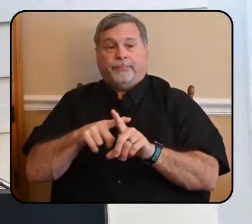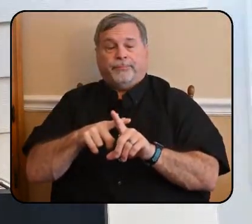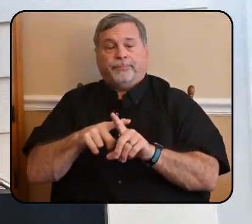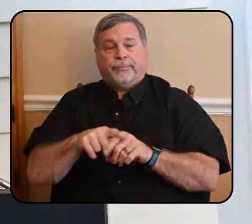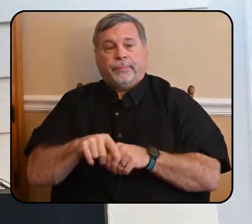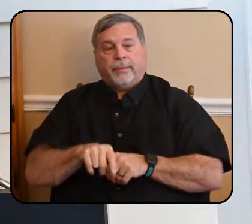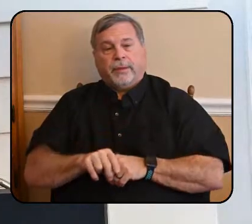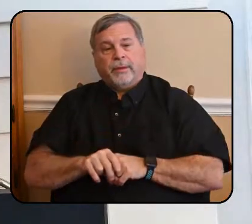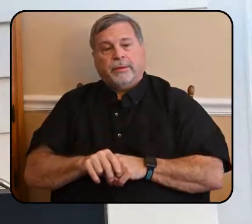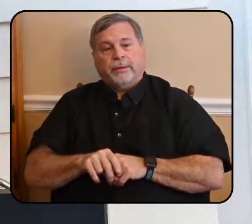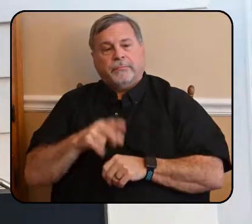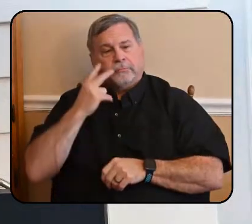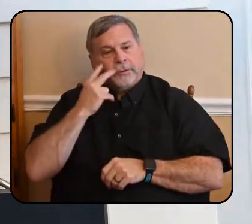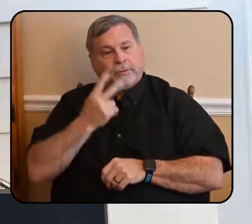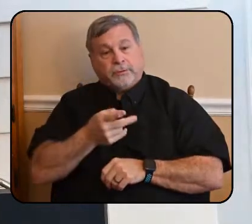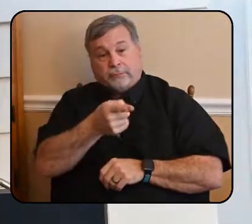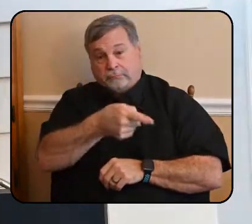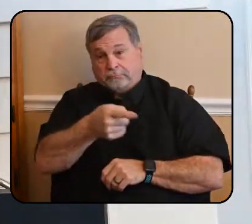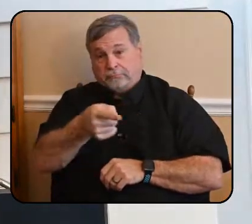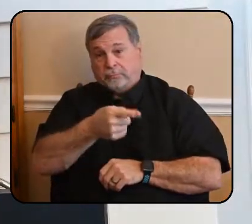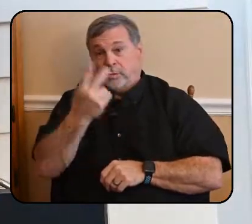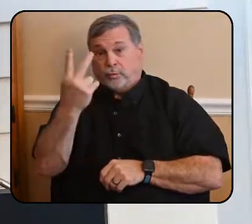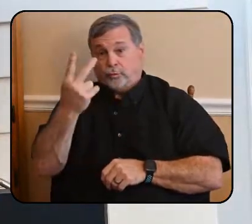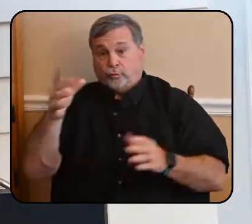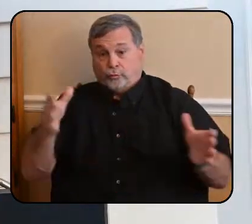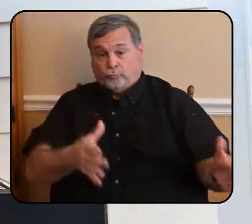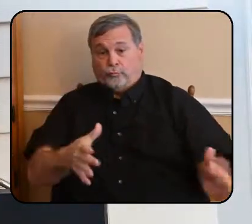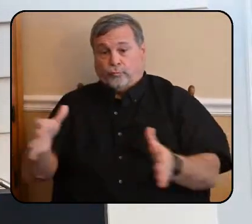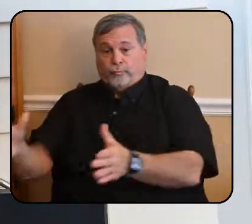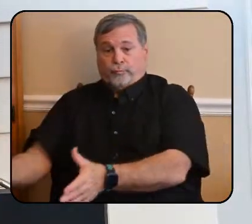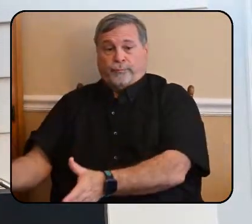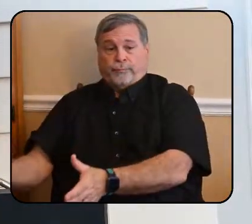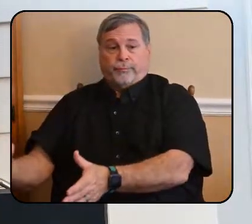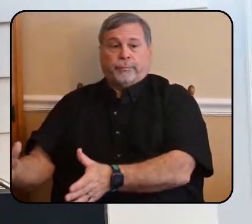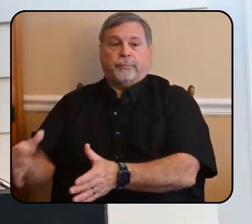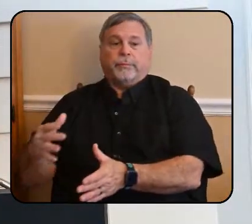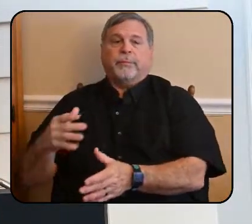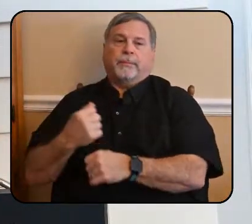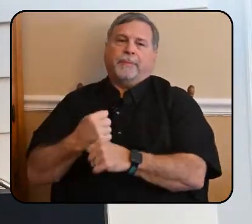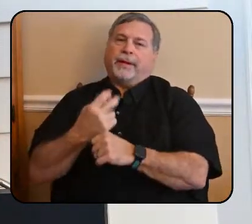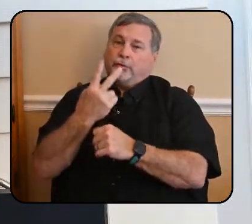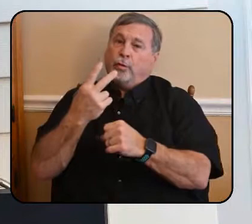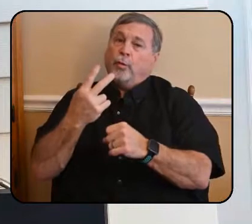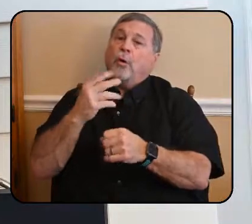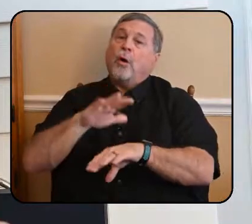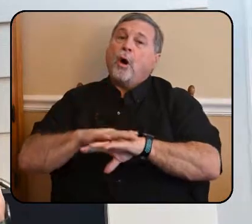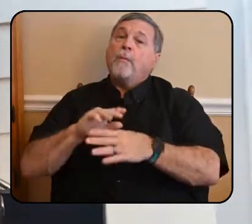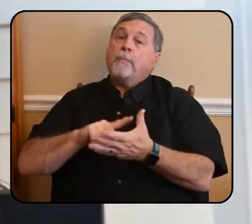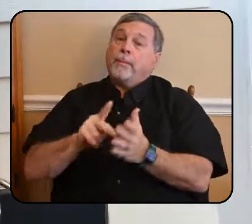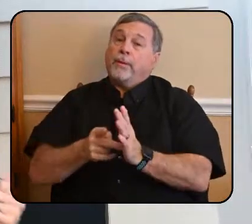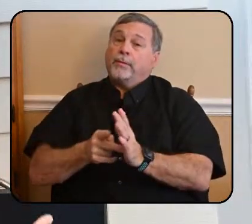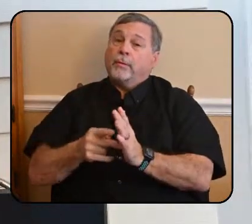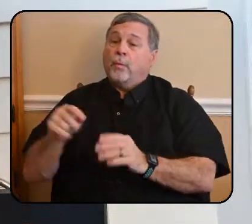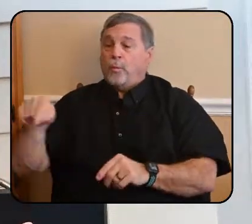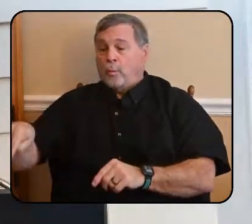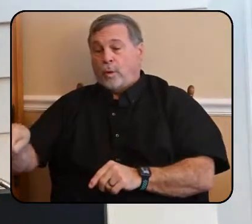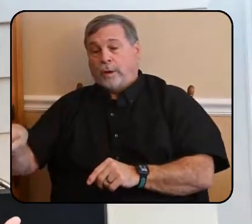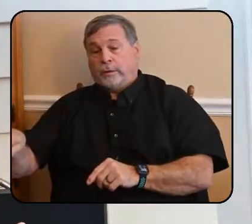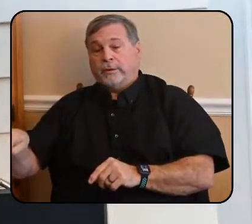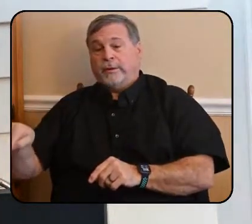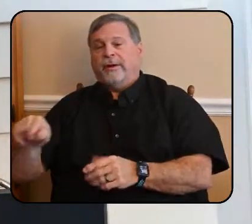So you can see we got the 2 trays going. Now I made 2 separate trays on purpose. I'm going to put one in a